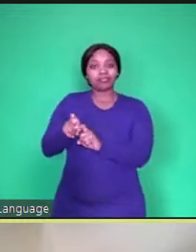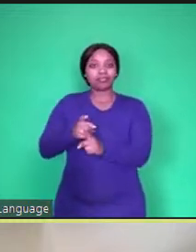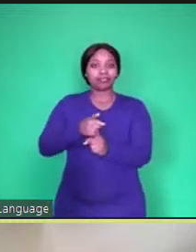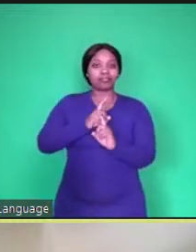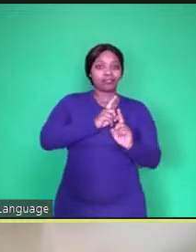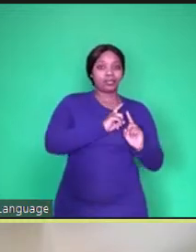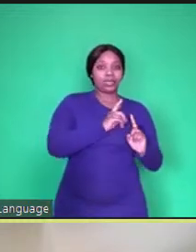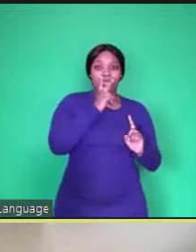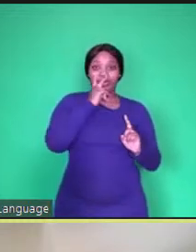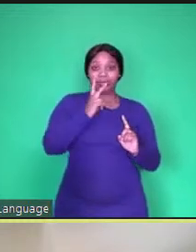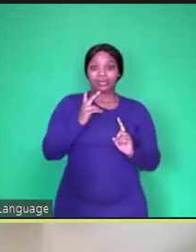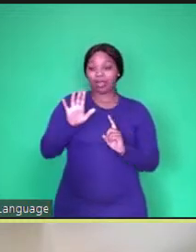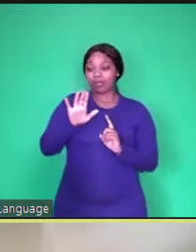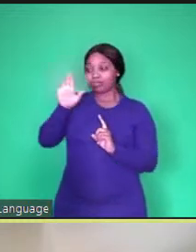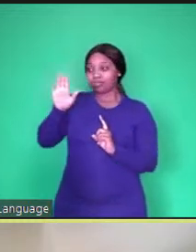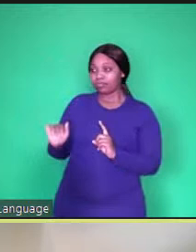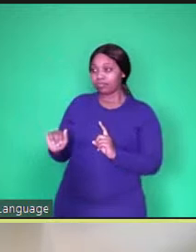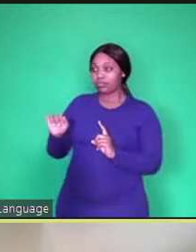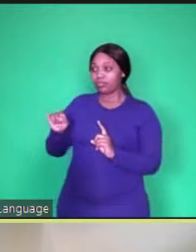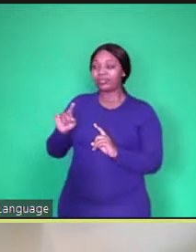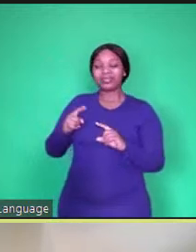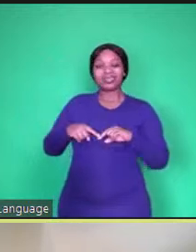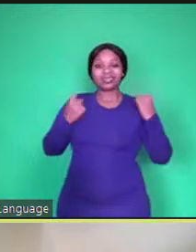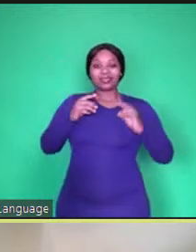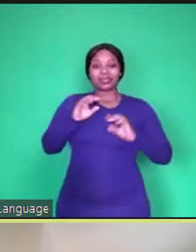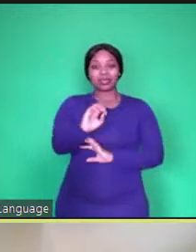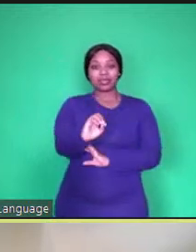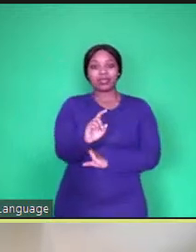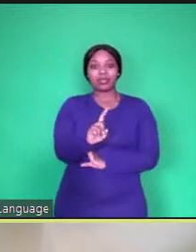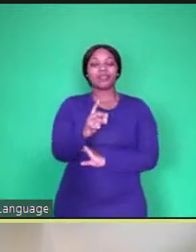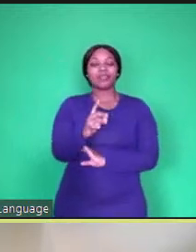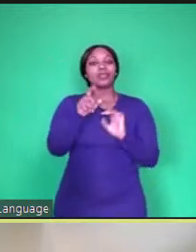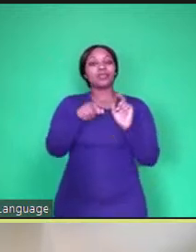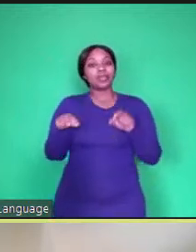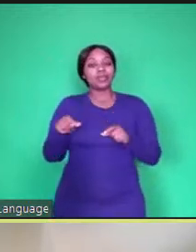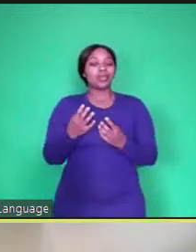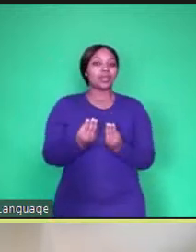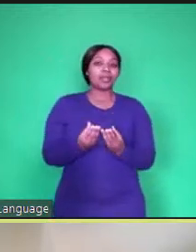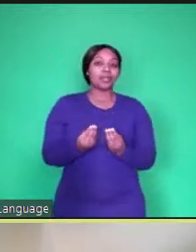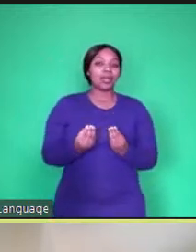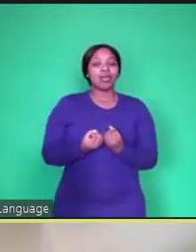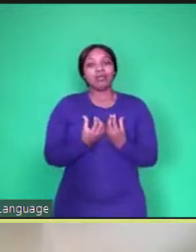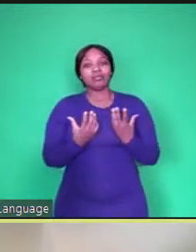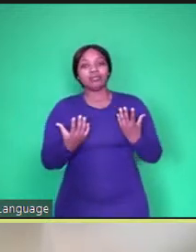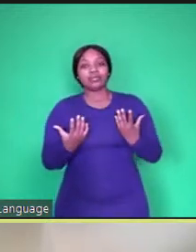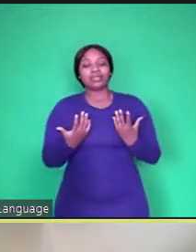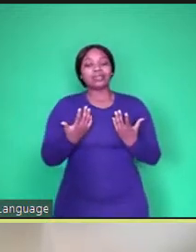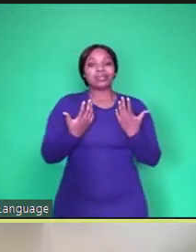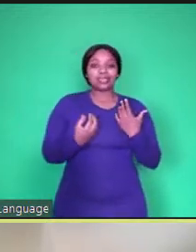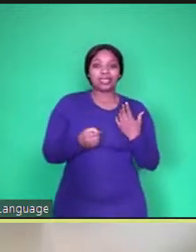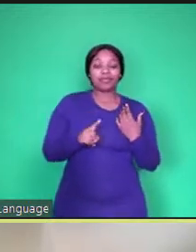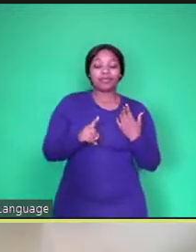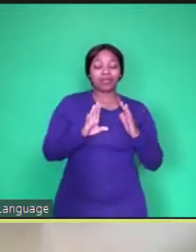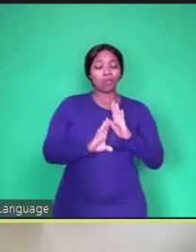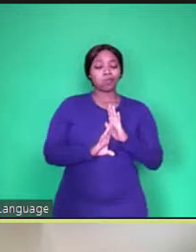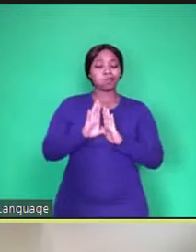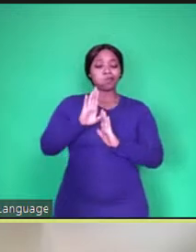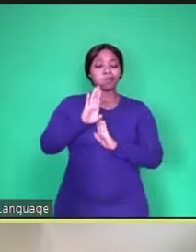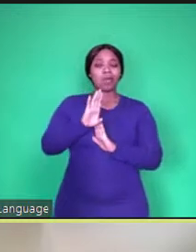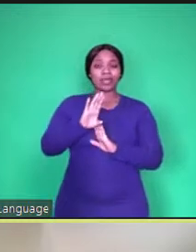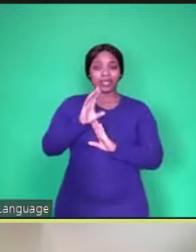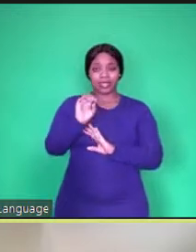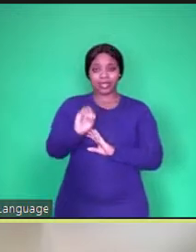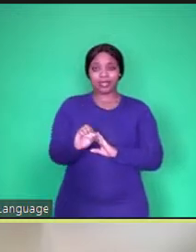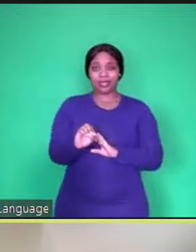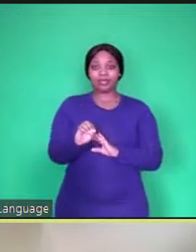here, there is a difference in terms of the number of people who migrated in wave 1. It is increasing here currently in wave